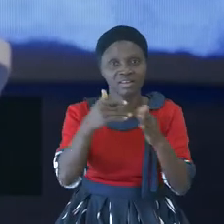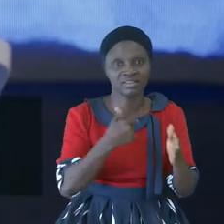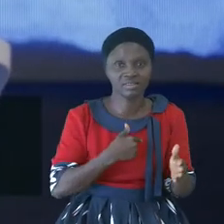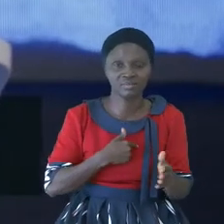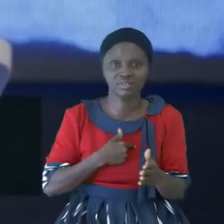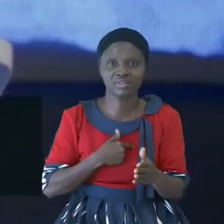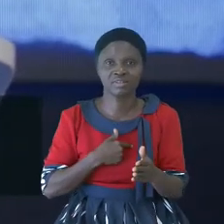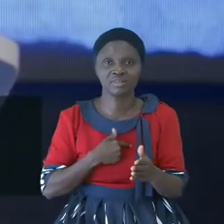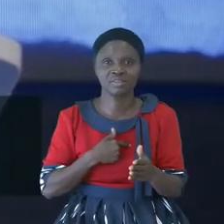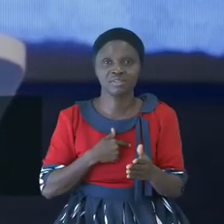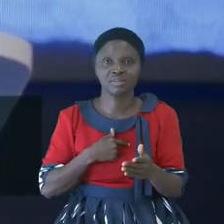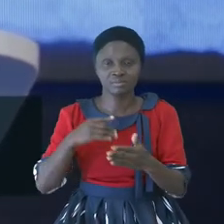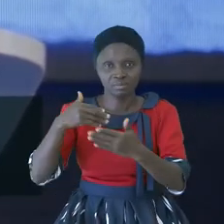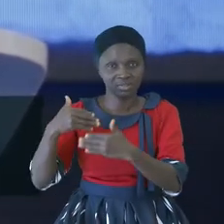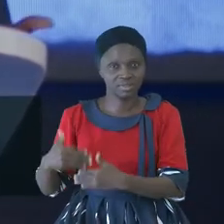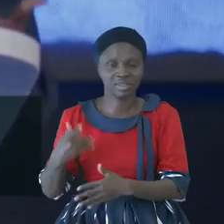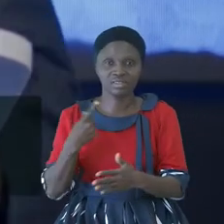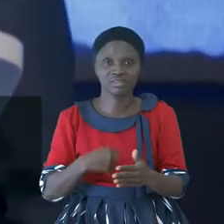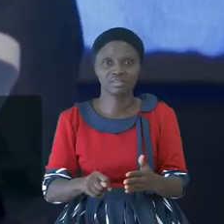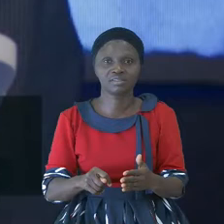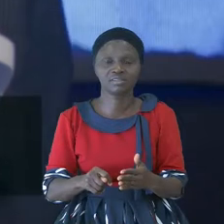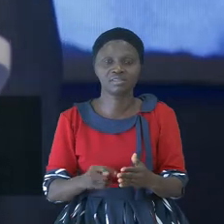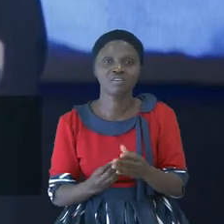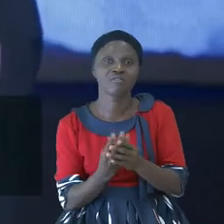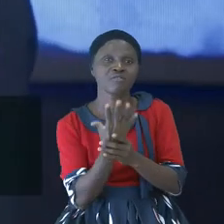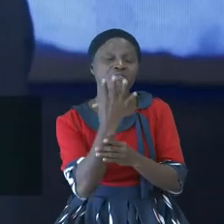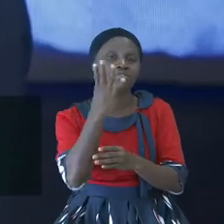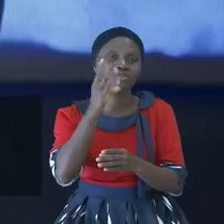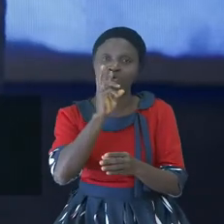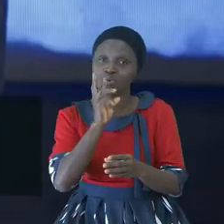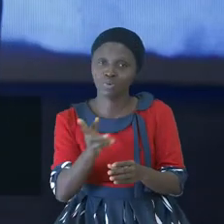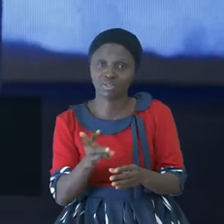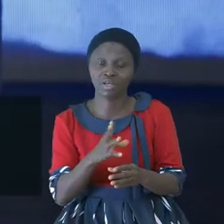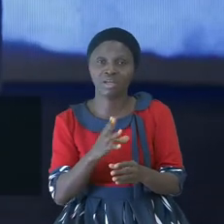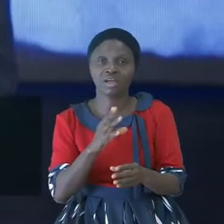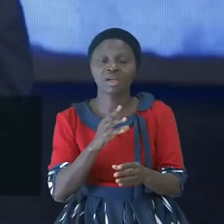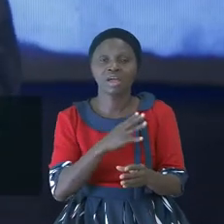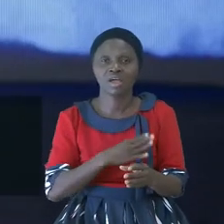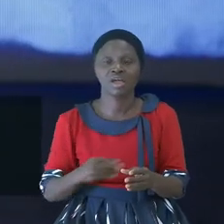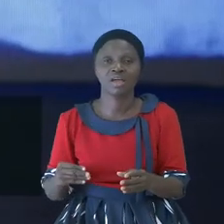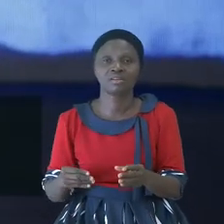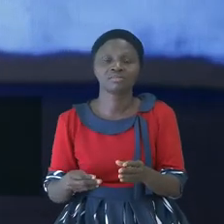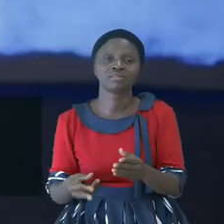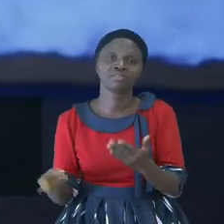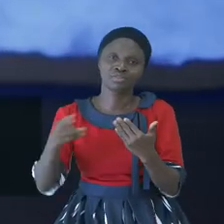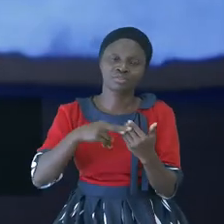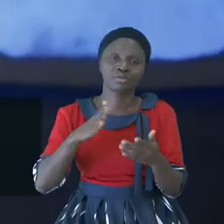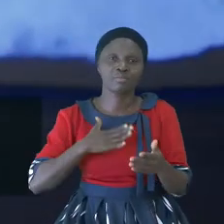still waters. He restoreth my soul. He leadeth me in the paths